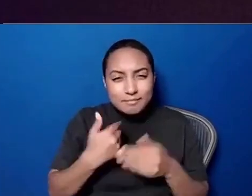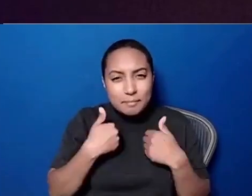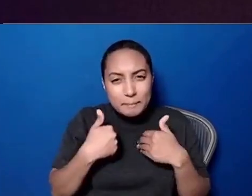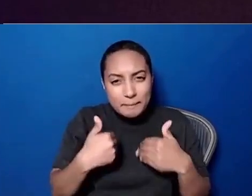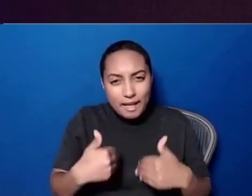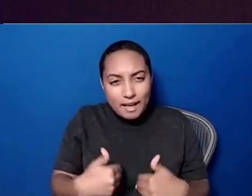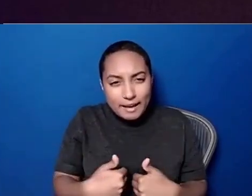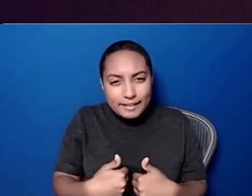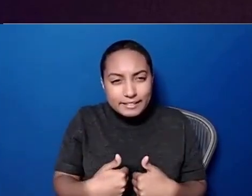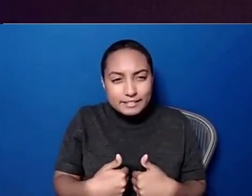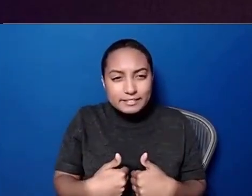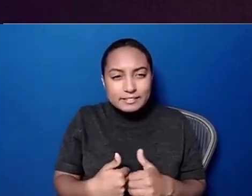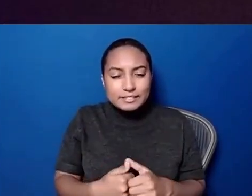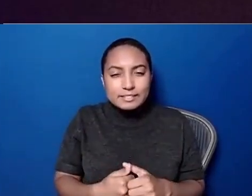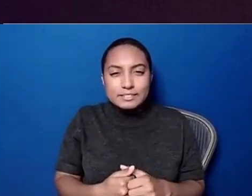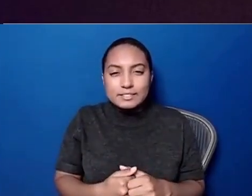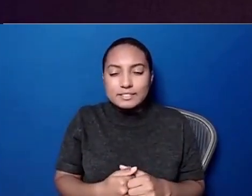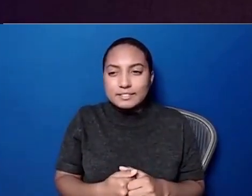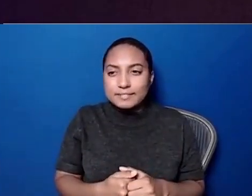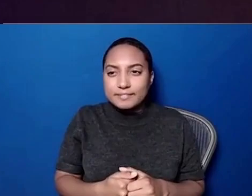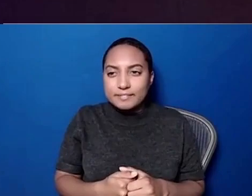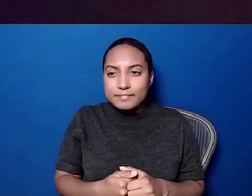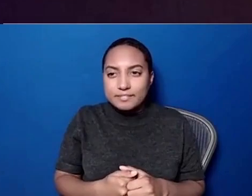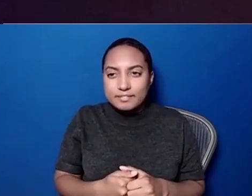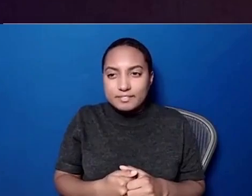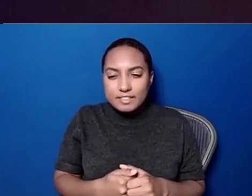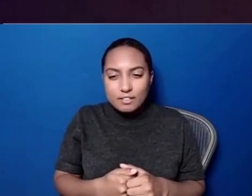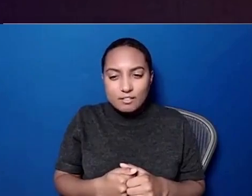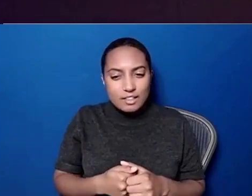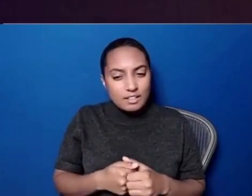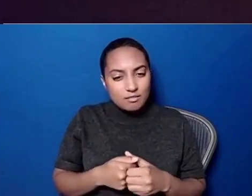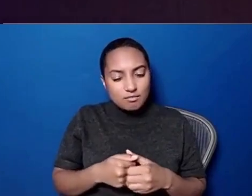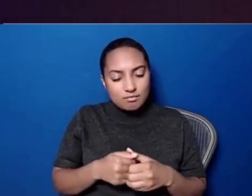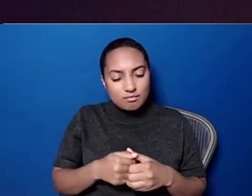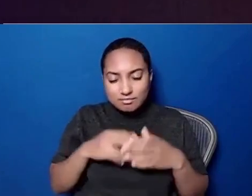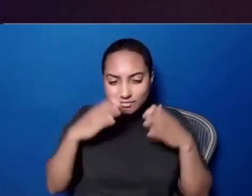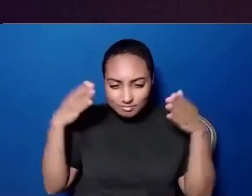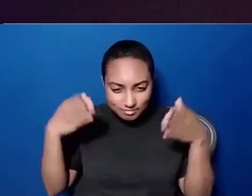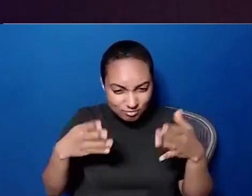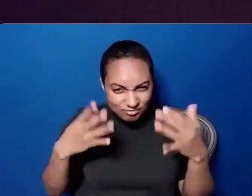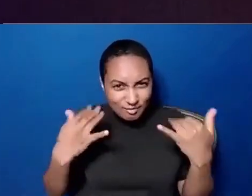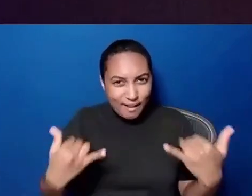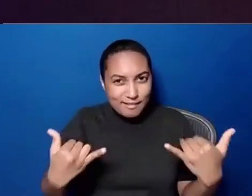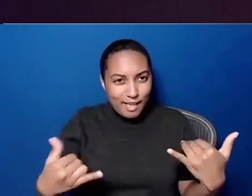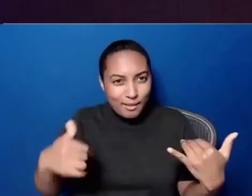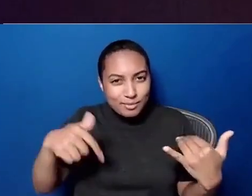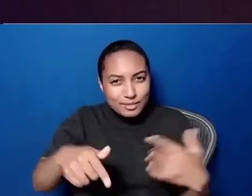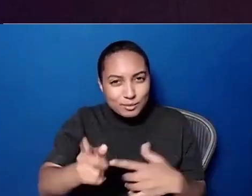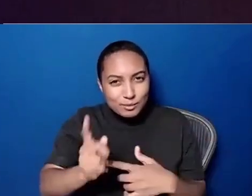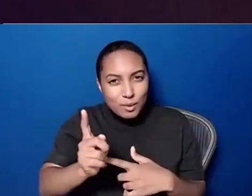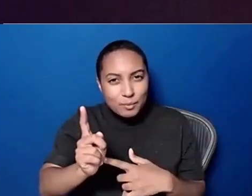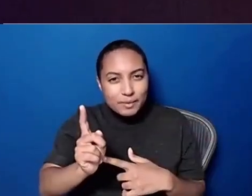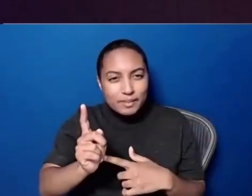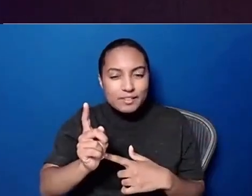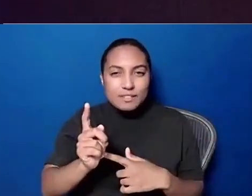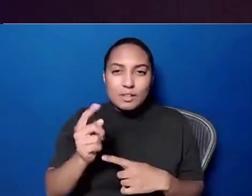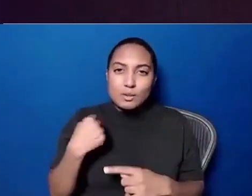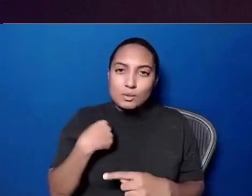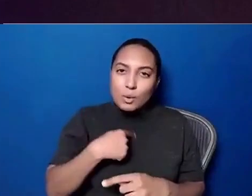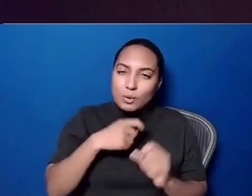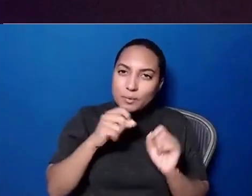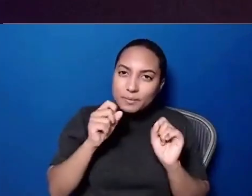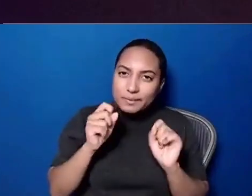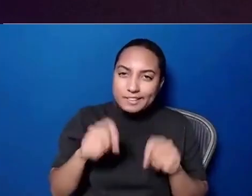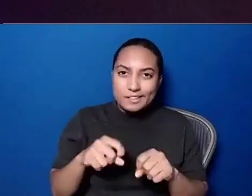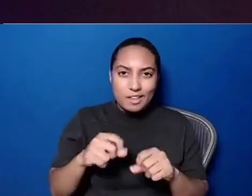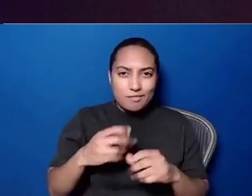inside, all of, and around this present moment so we can show up for the lives we are giving ourselves.